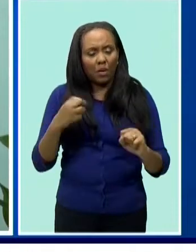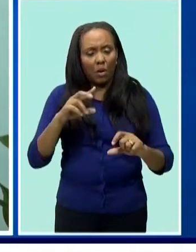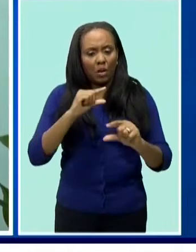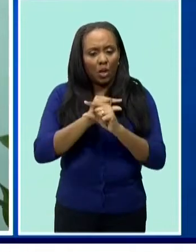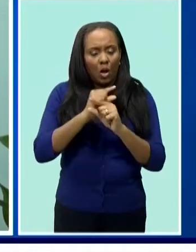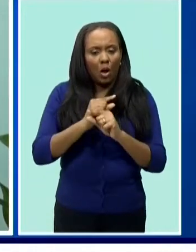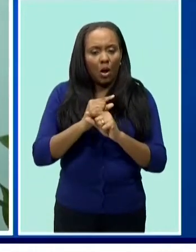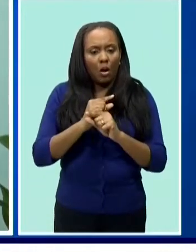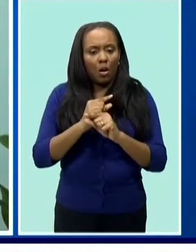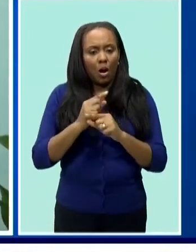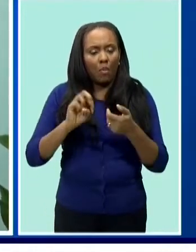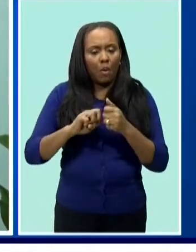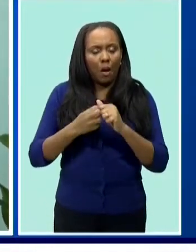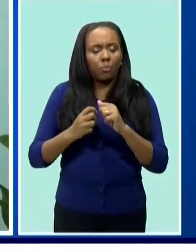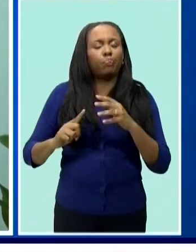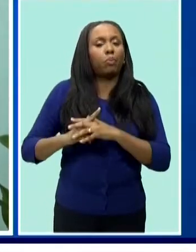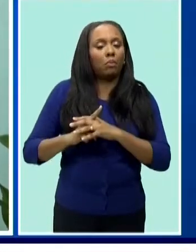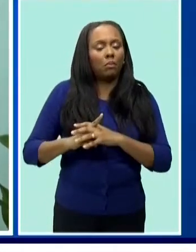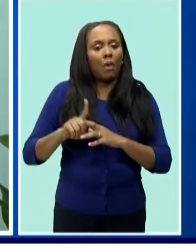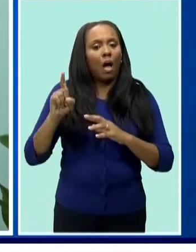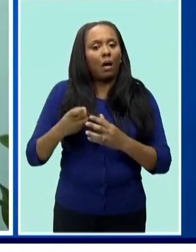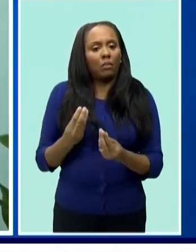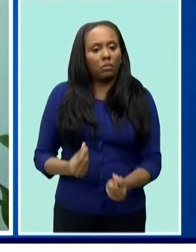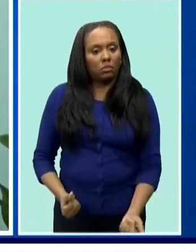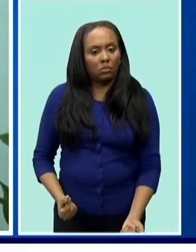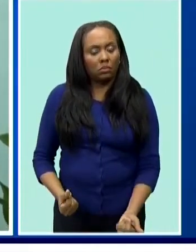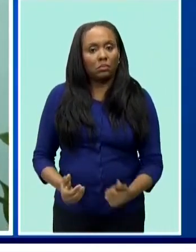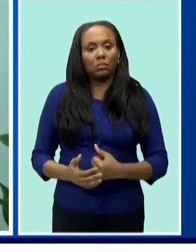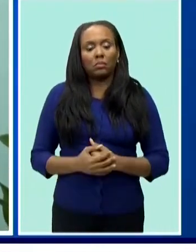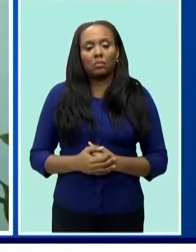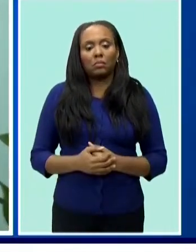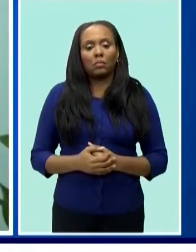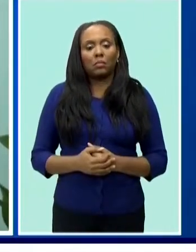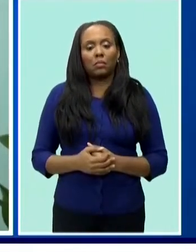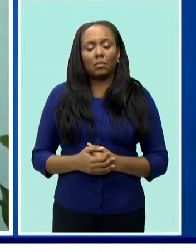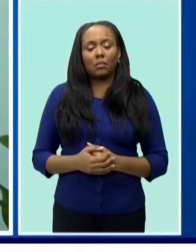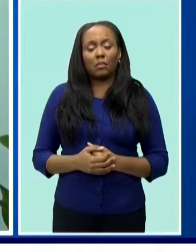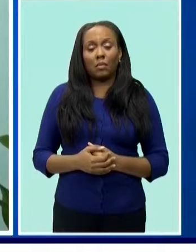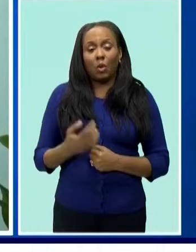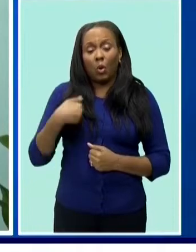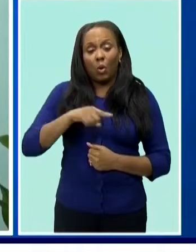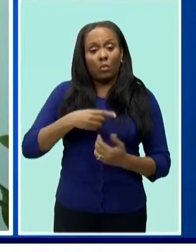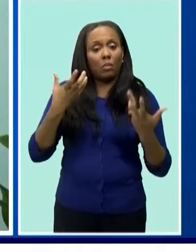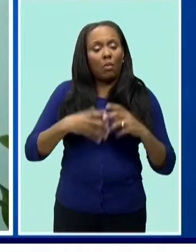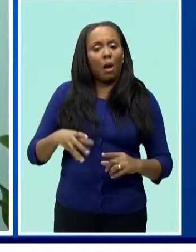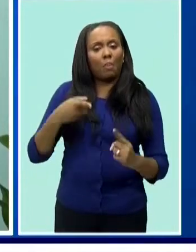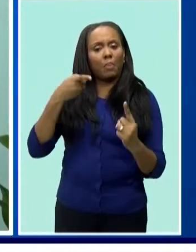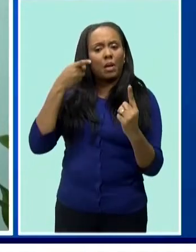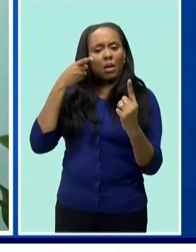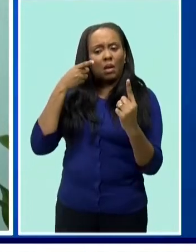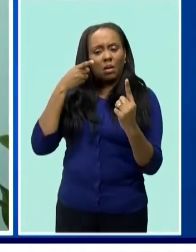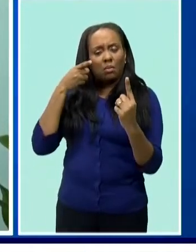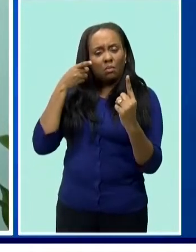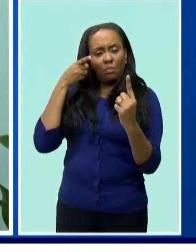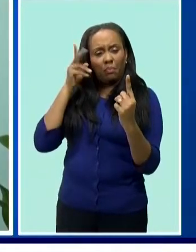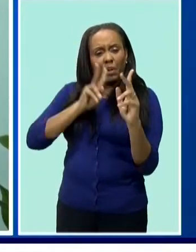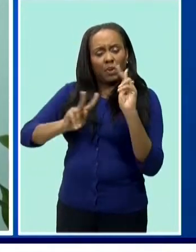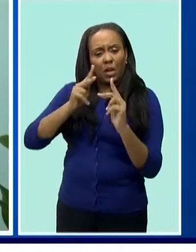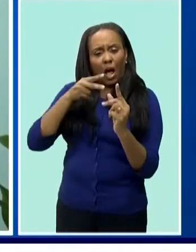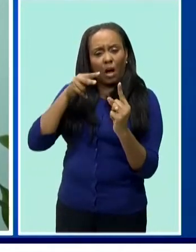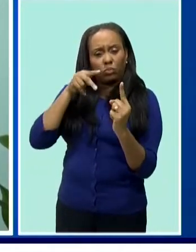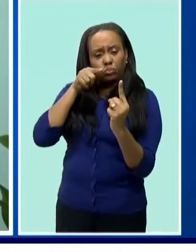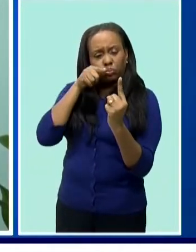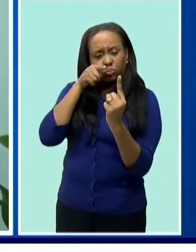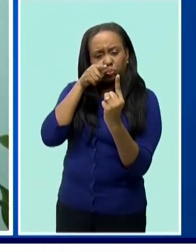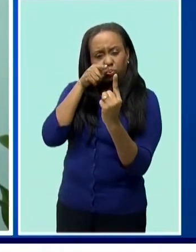effectively mitigate the risk of becoming targets for these kinds of threats, it is critical that we harden these facilities